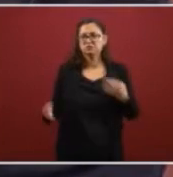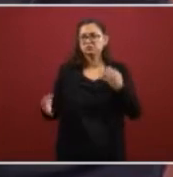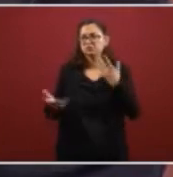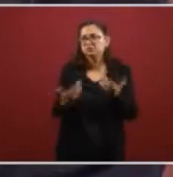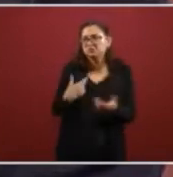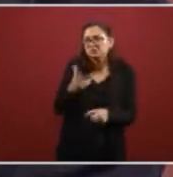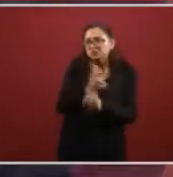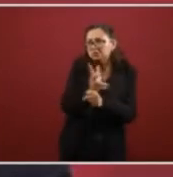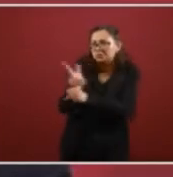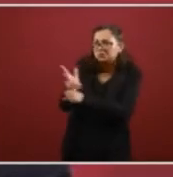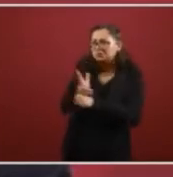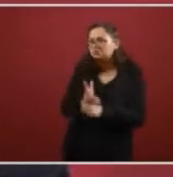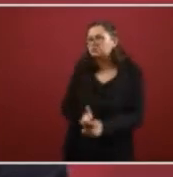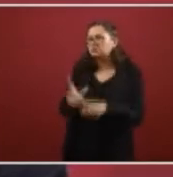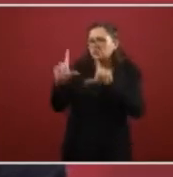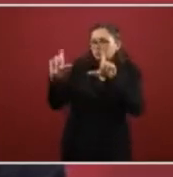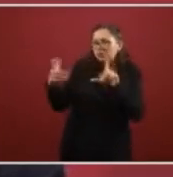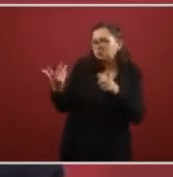They go take notes.